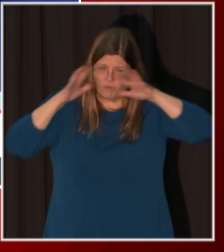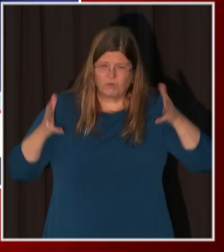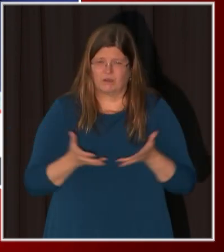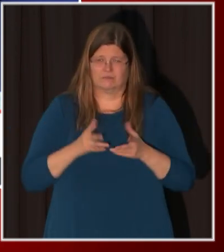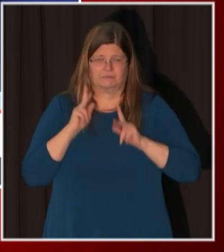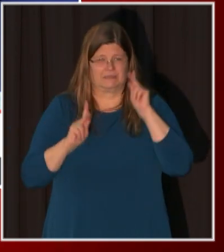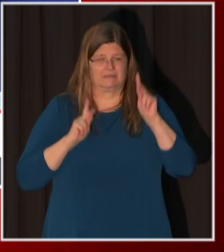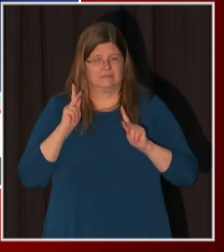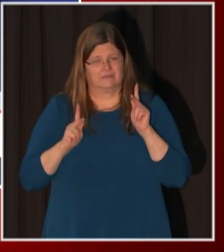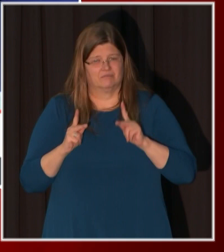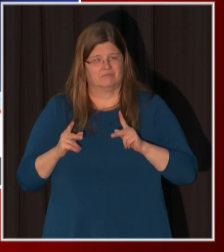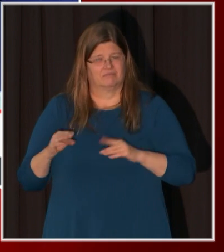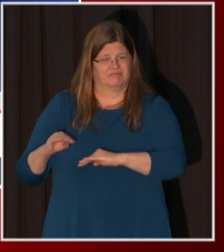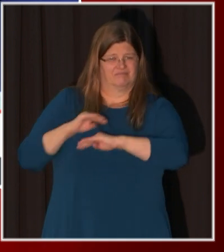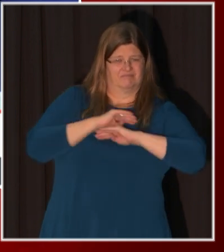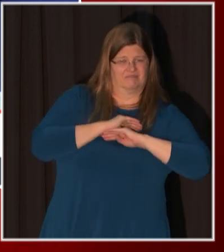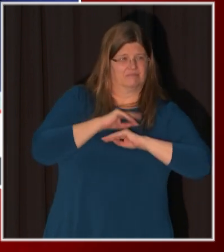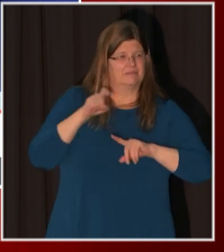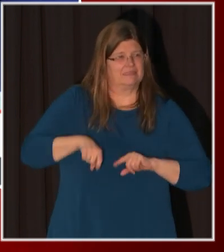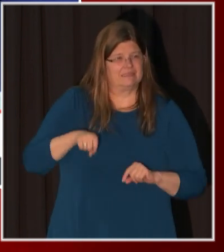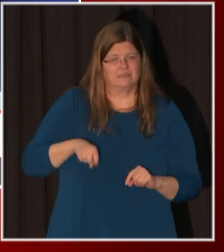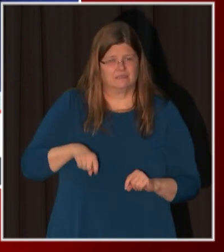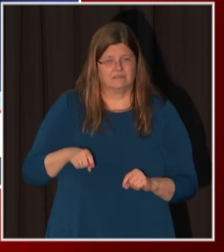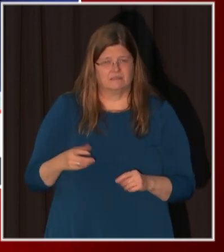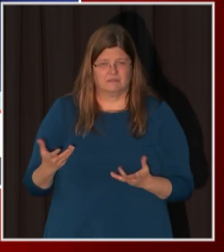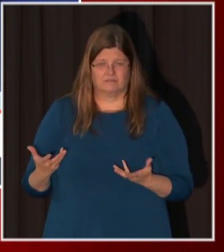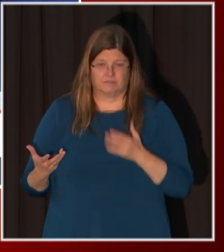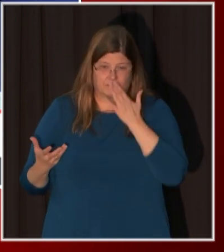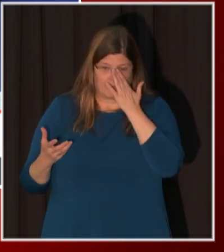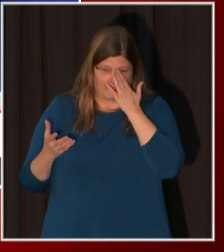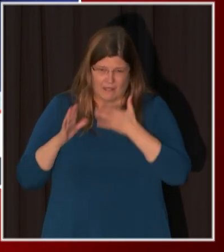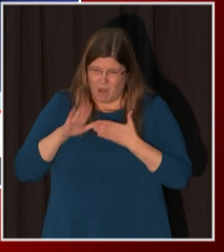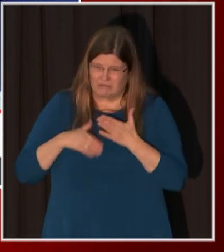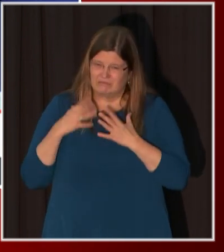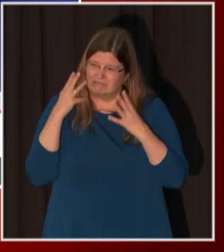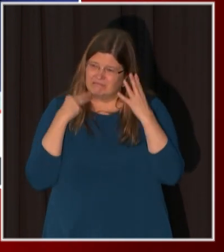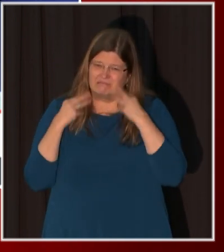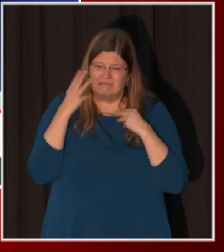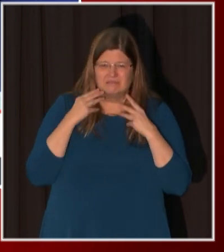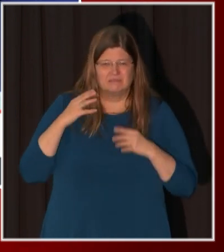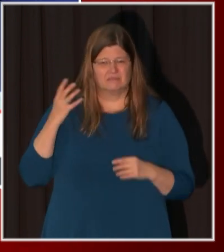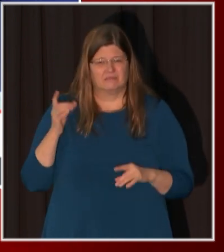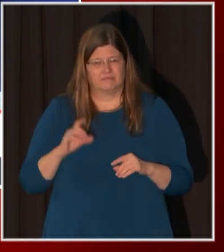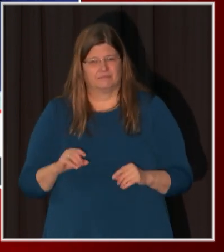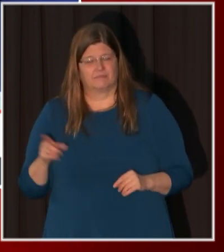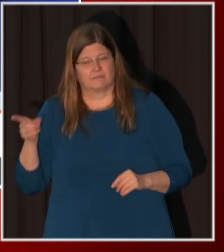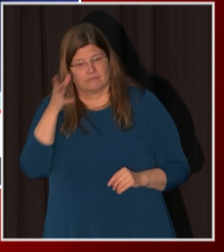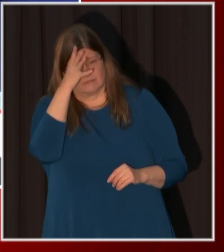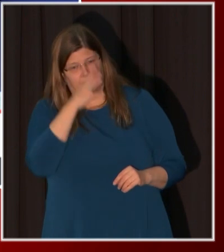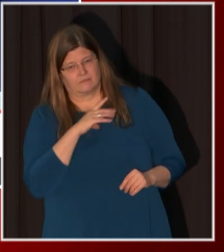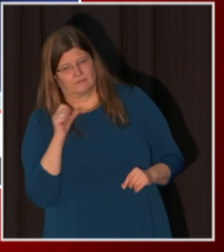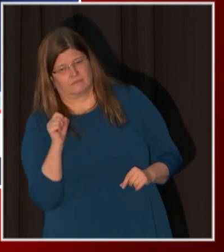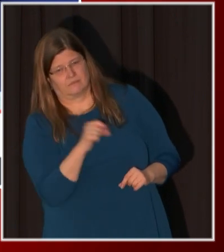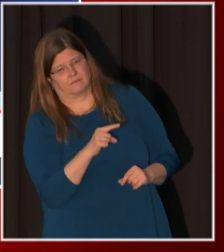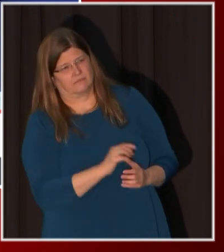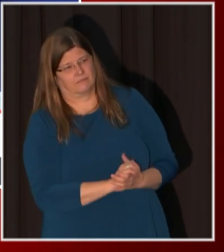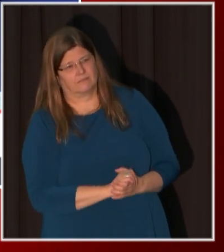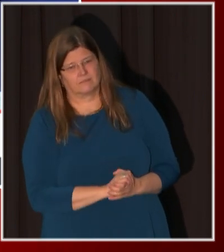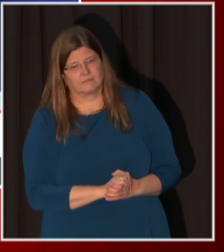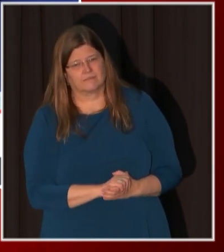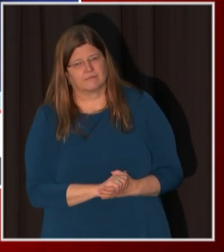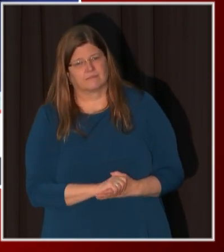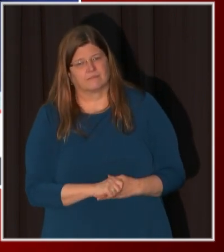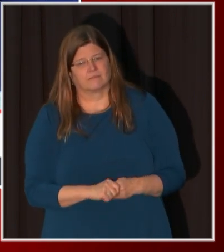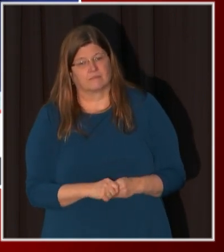needs and have all of those experiences. One last thing. Will they be a part of the virtual